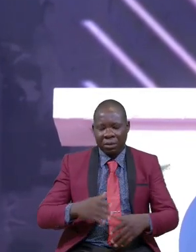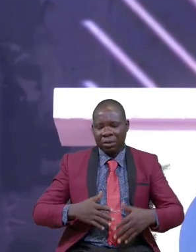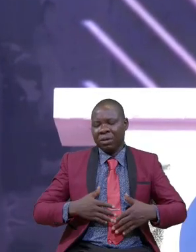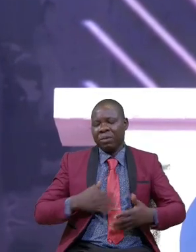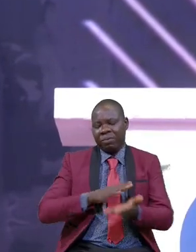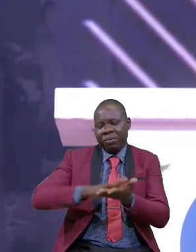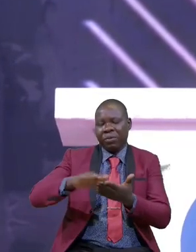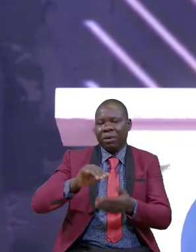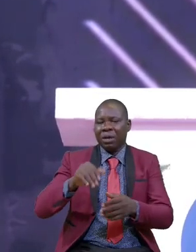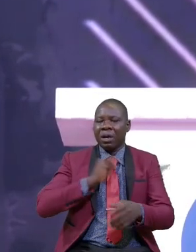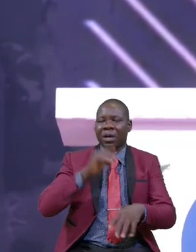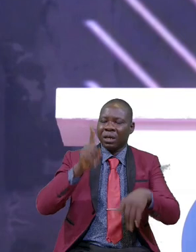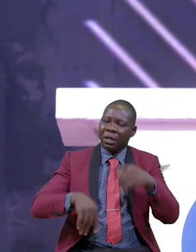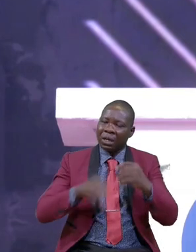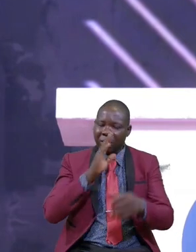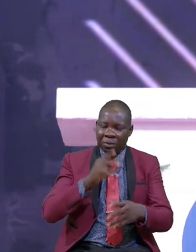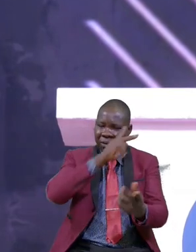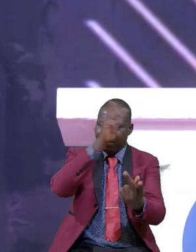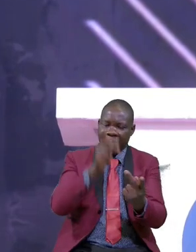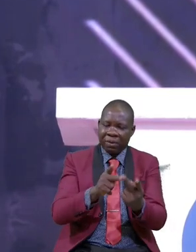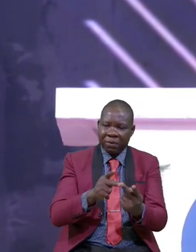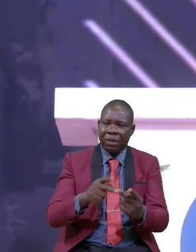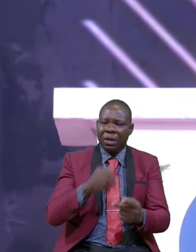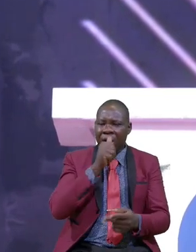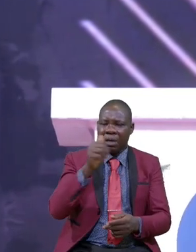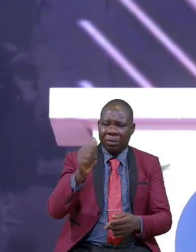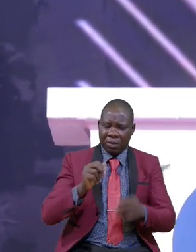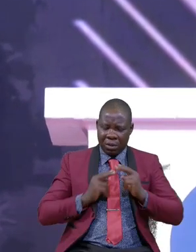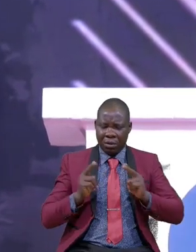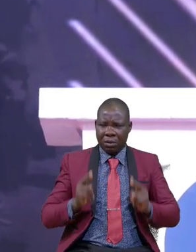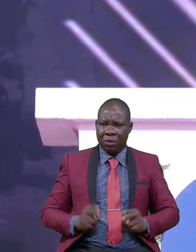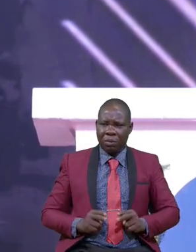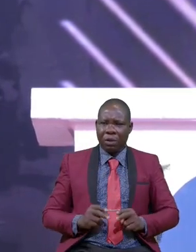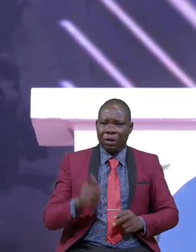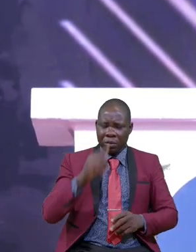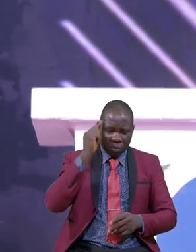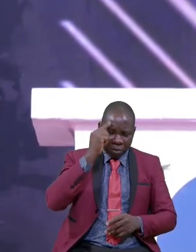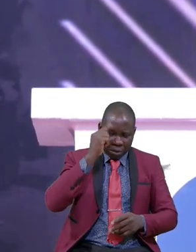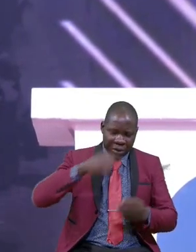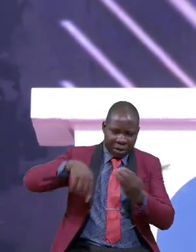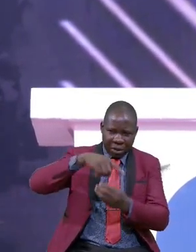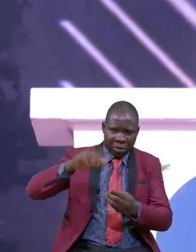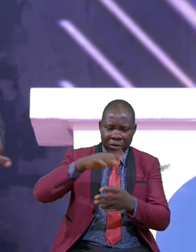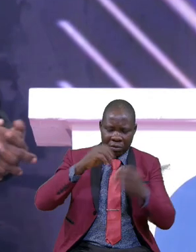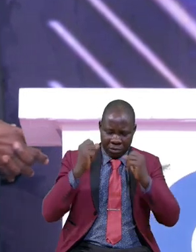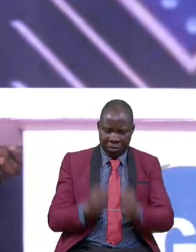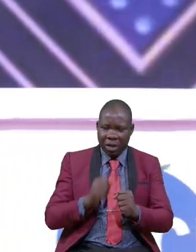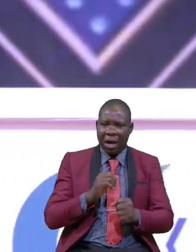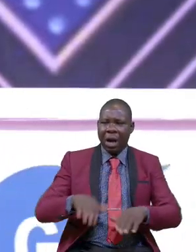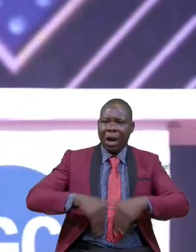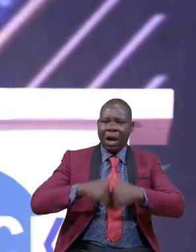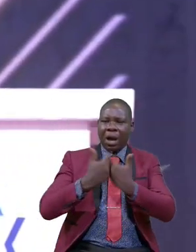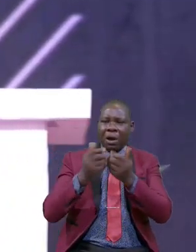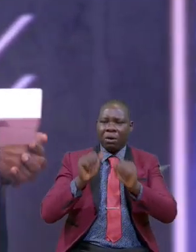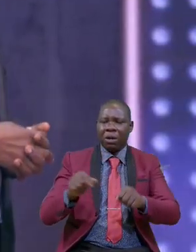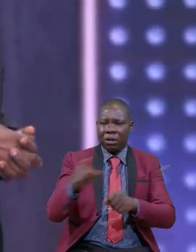be perfect, je I'm a human being. Yes, humain. You are thinking about oui. Your strength, how could you, force. How could you, comment how could peux? You be perfect, comment how